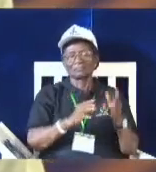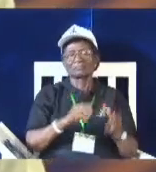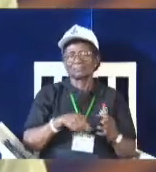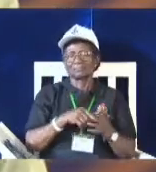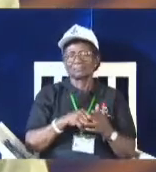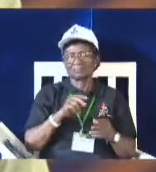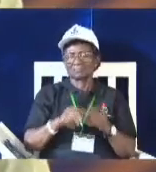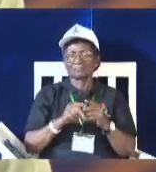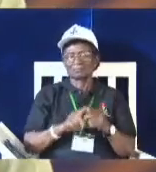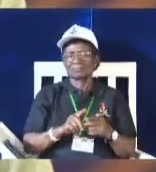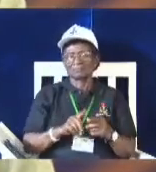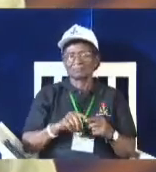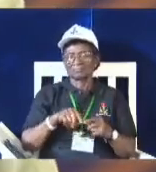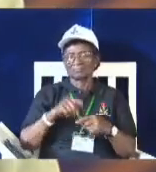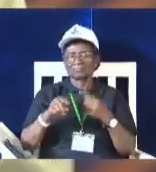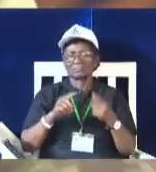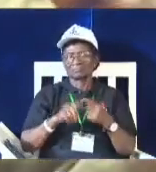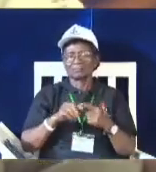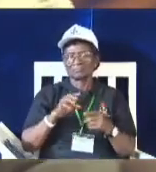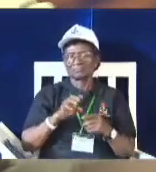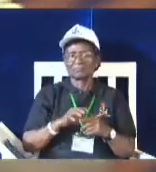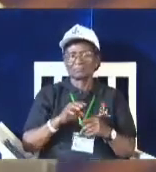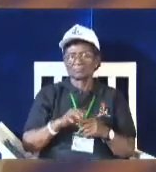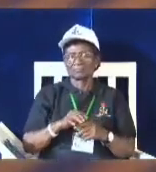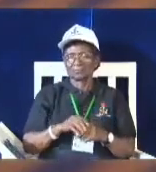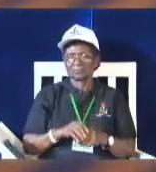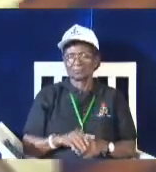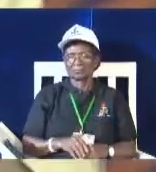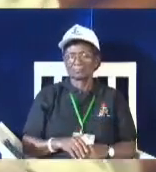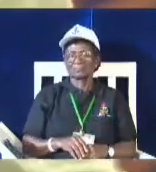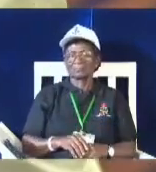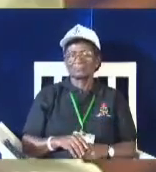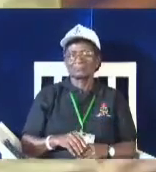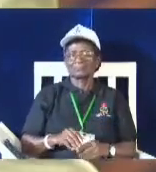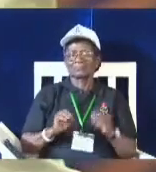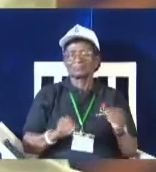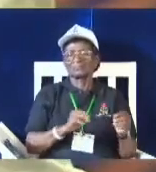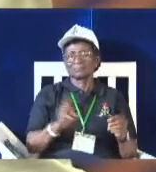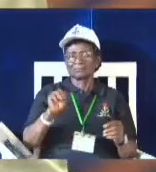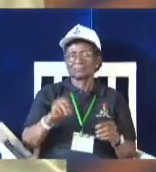said, "Of course. Put them in the front row,